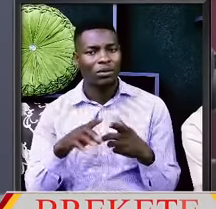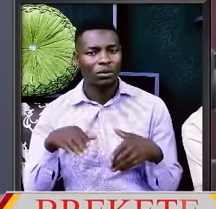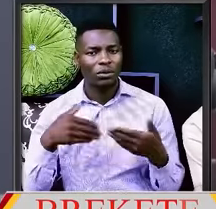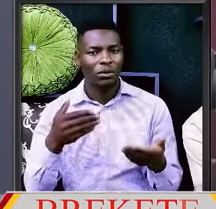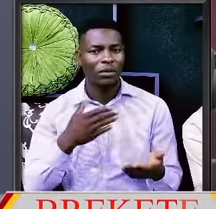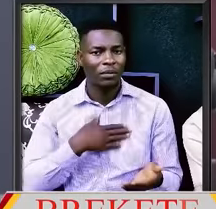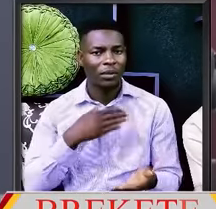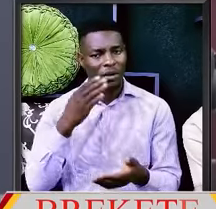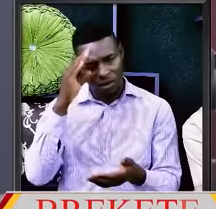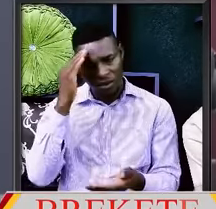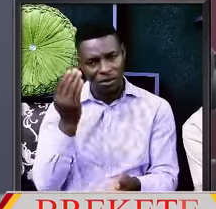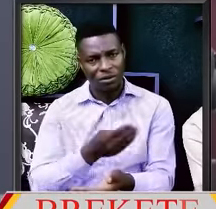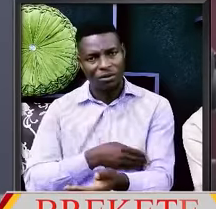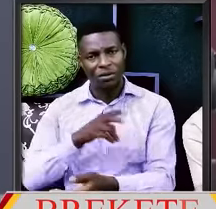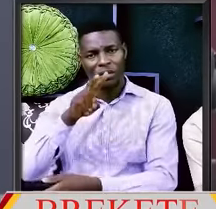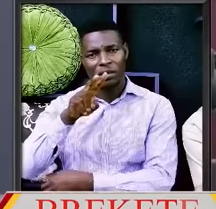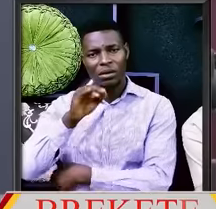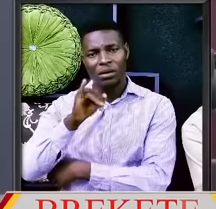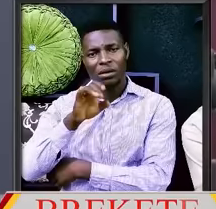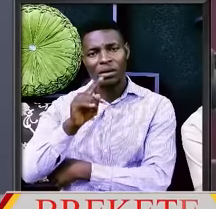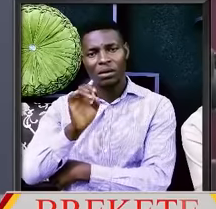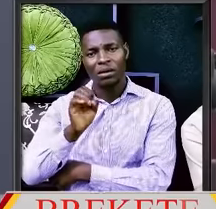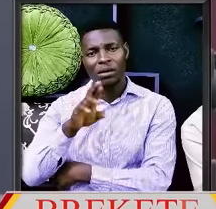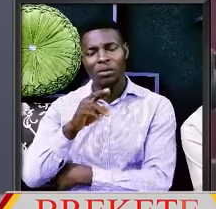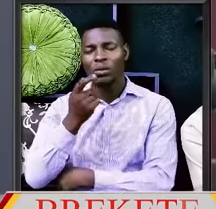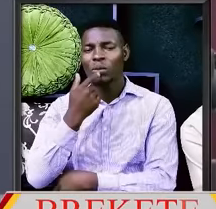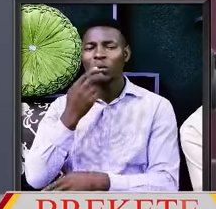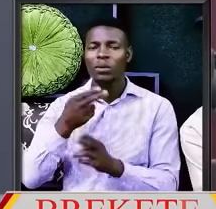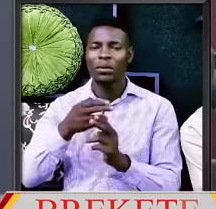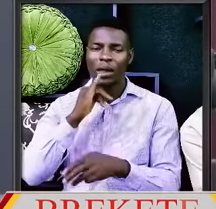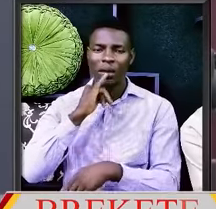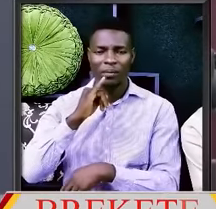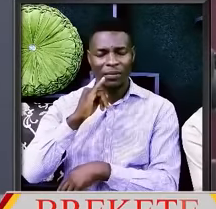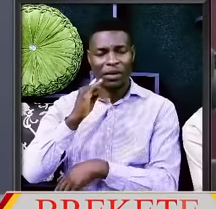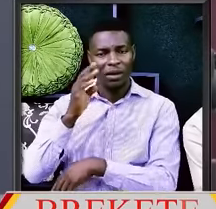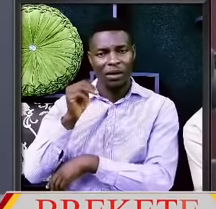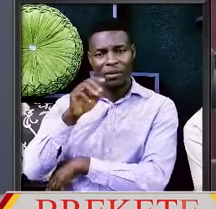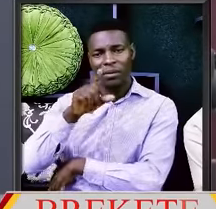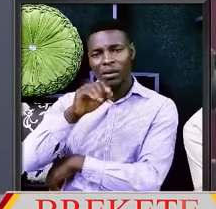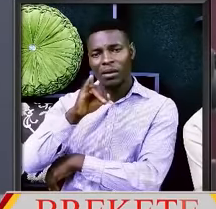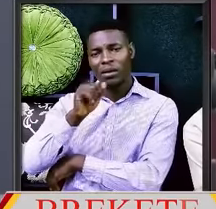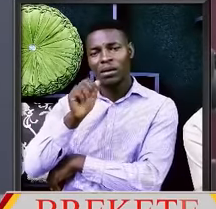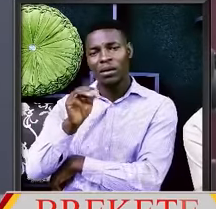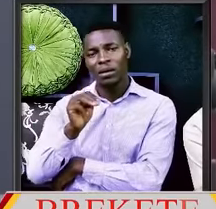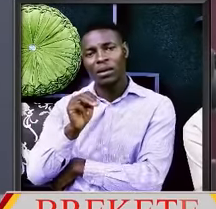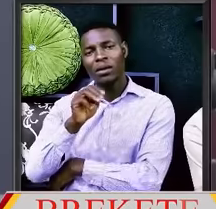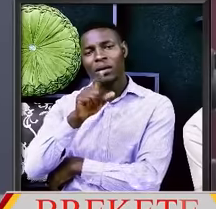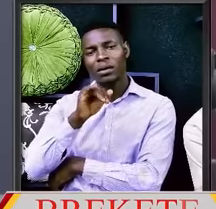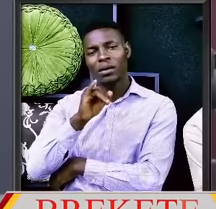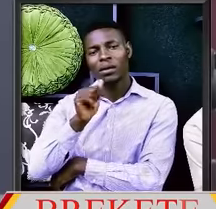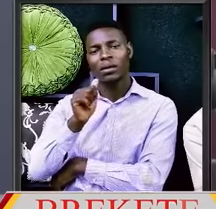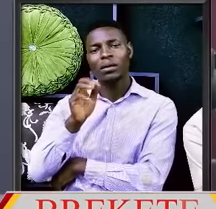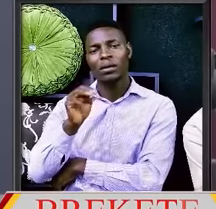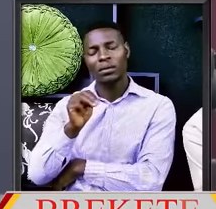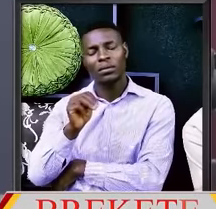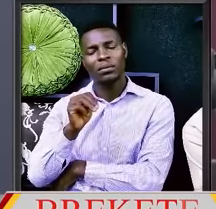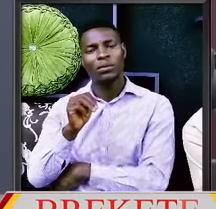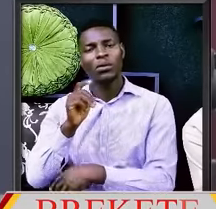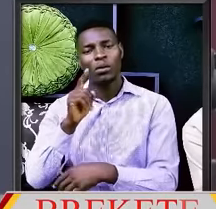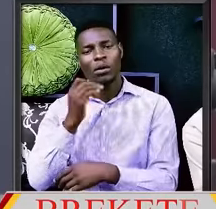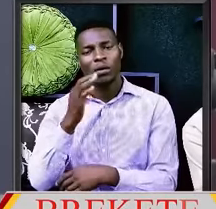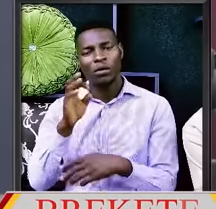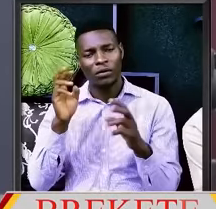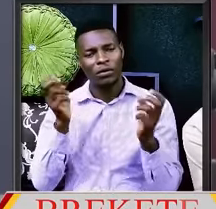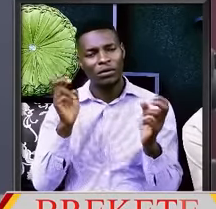son Victor." Mm. So who named Liam Liam? One of the clips that Mohbad’s shoot out, a friend of his was about to